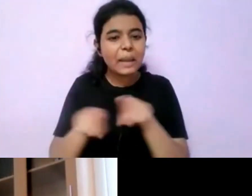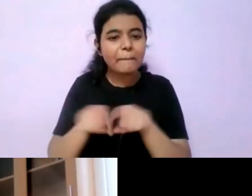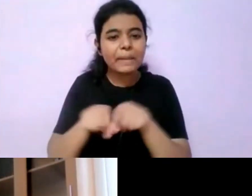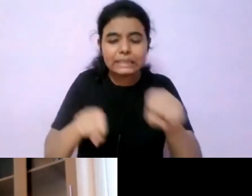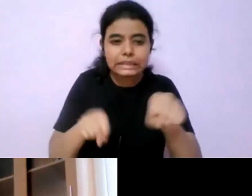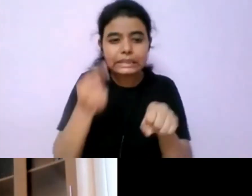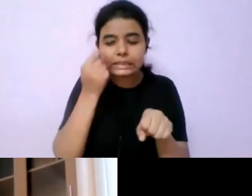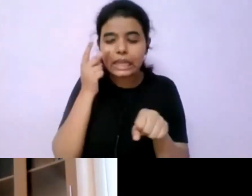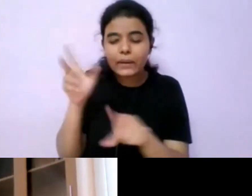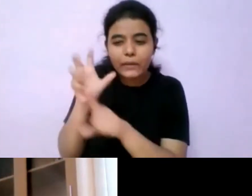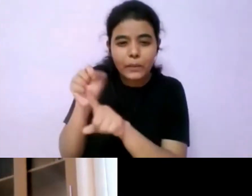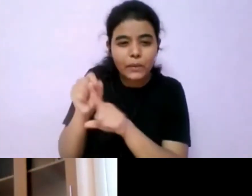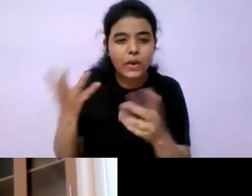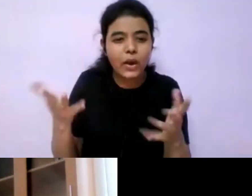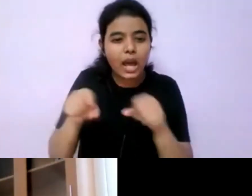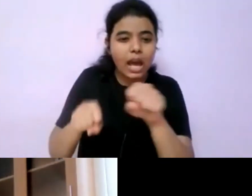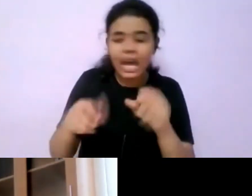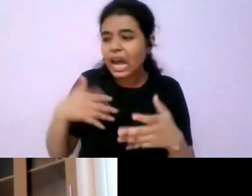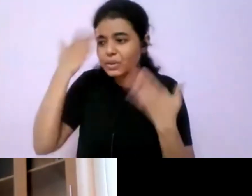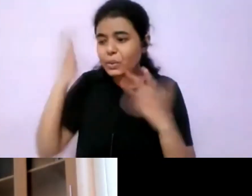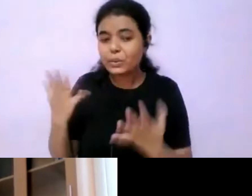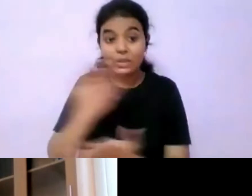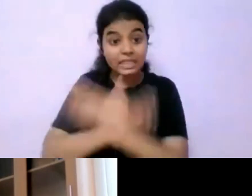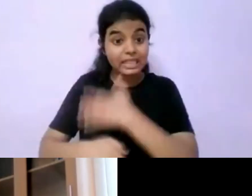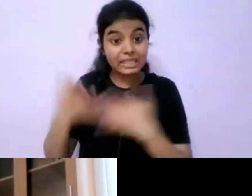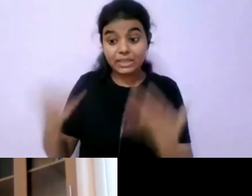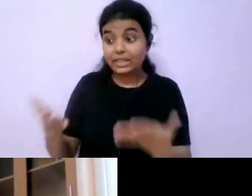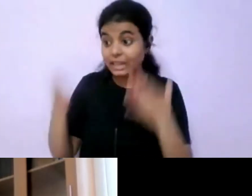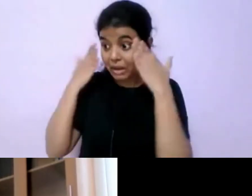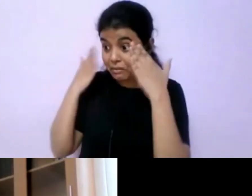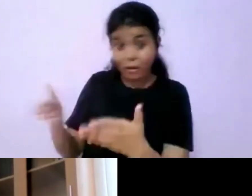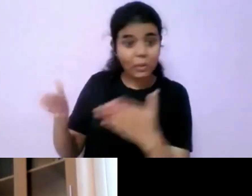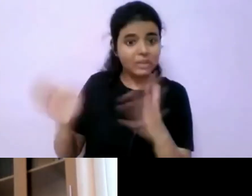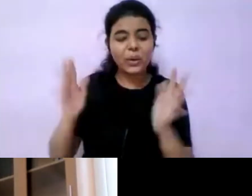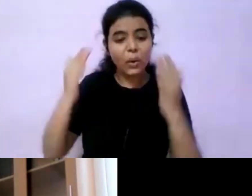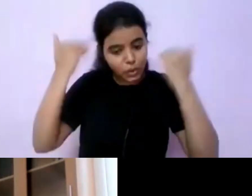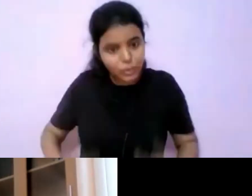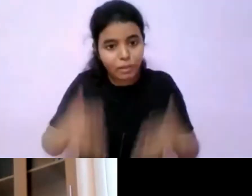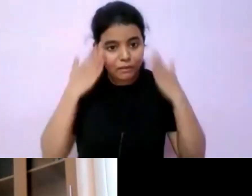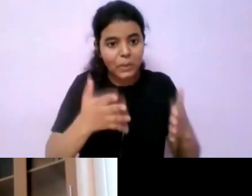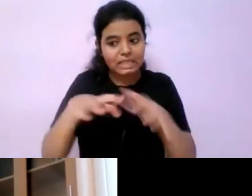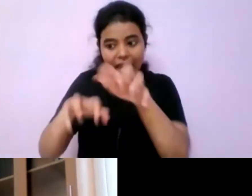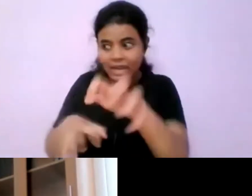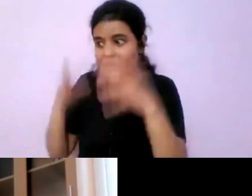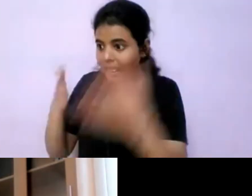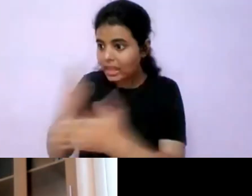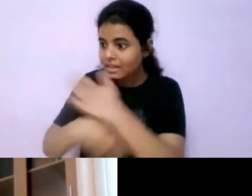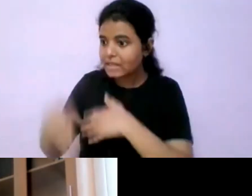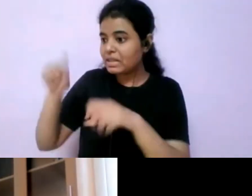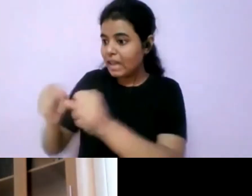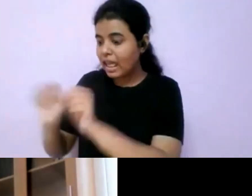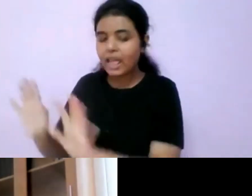disabled? I don't know. How do you understand it? I don't know. So it's not an area that I fully understand, and I wouldn't really know how to answer that question.